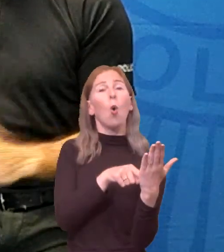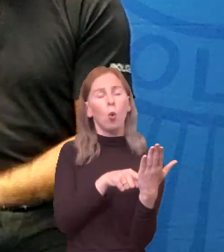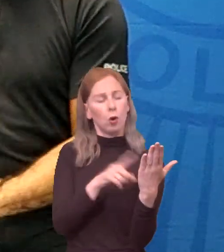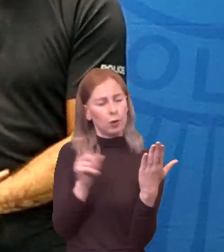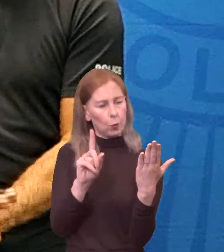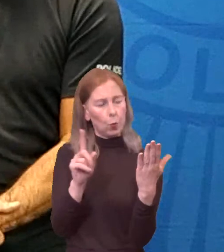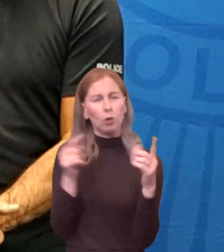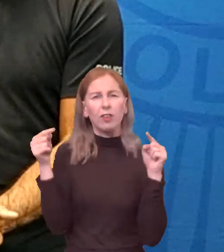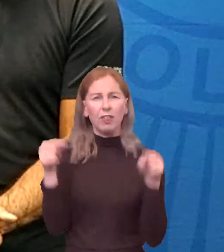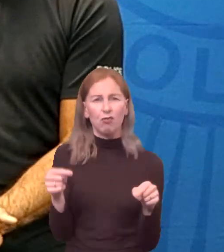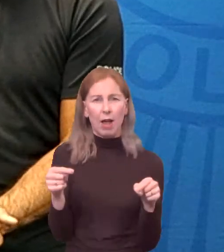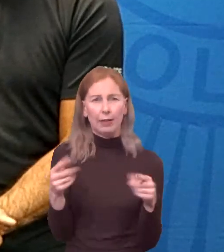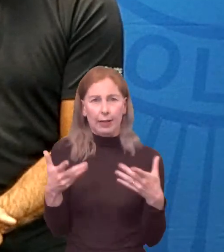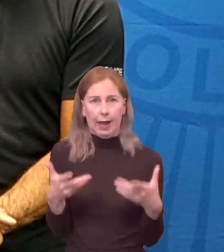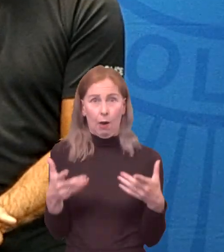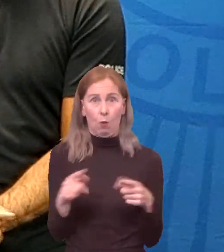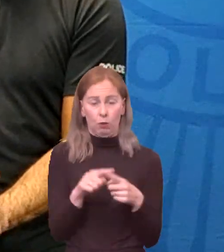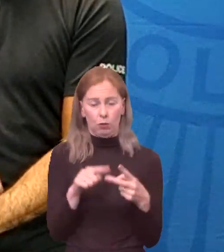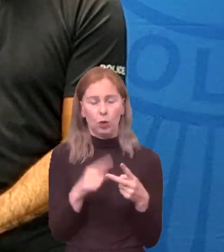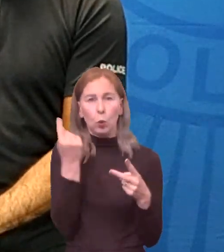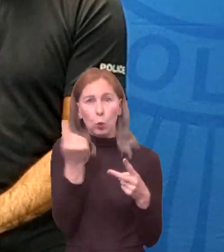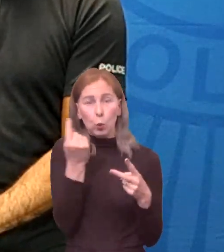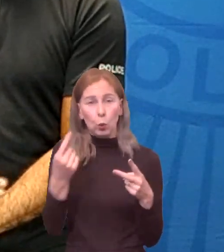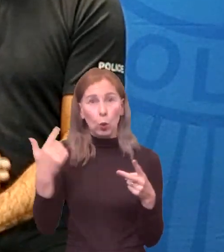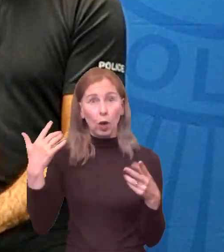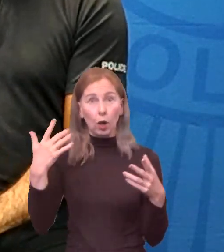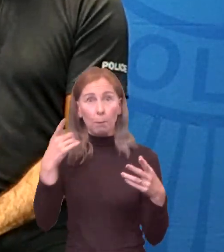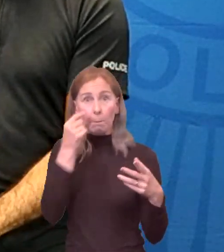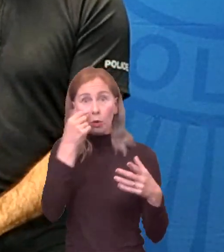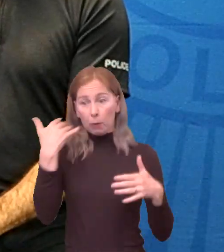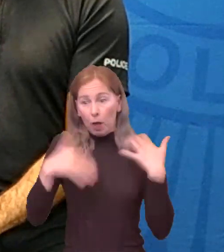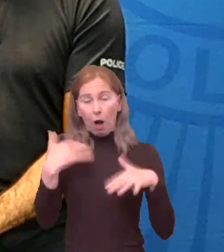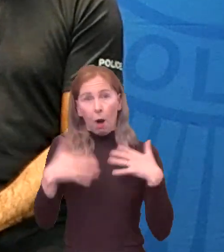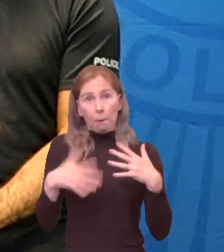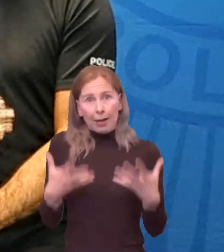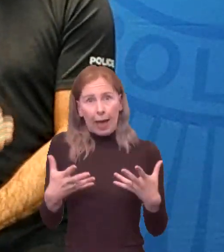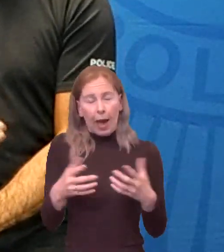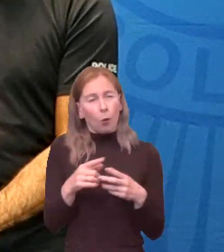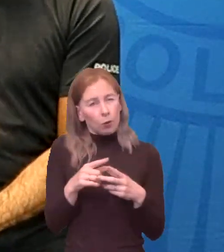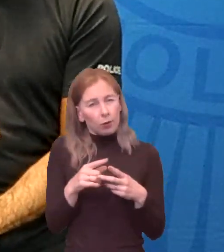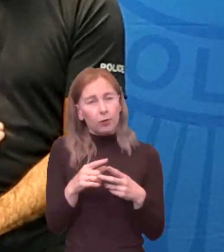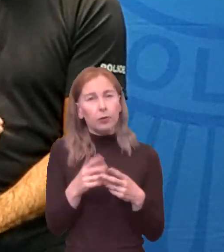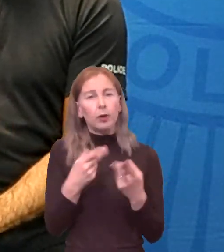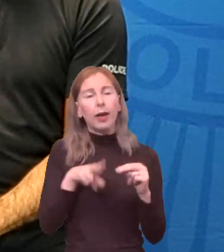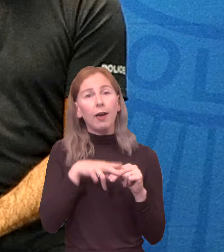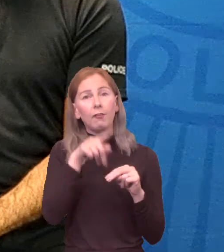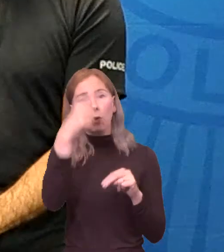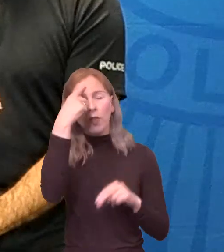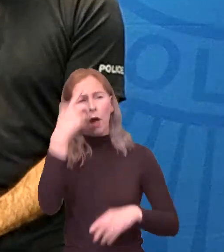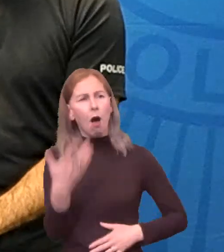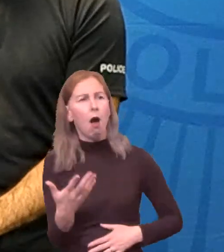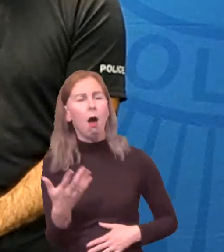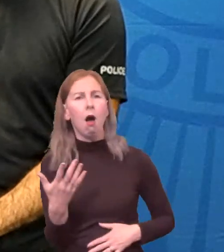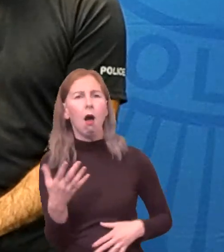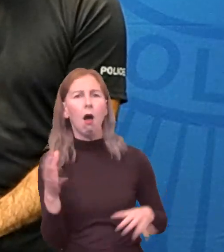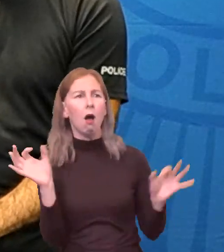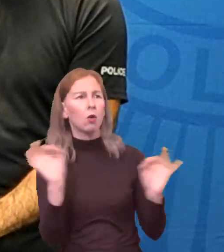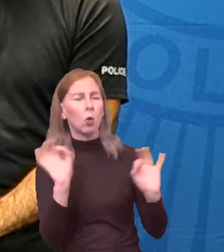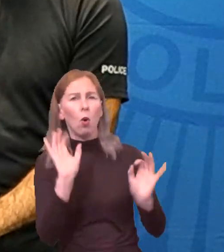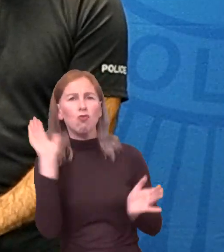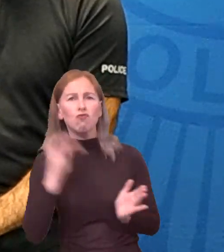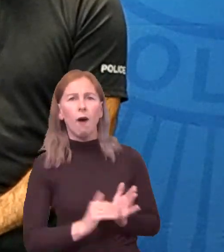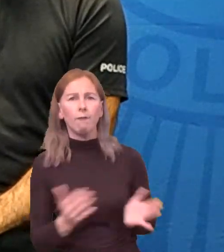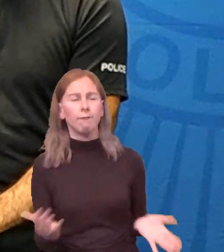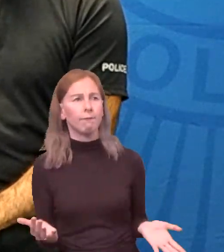balance about where we use our resources. If you haven't received a visit or a police officer at the time of